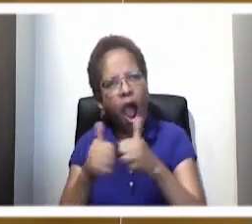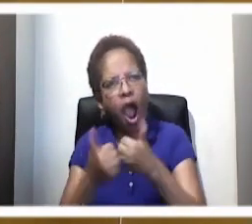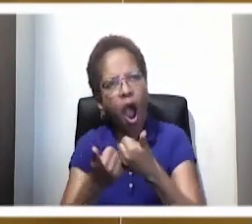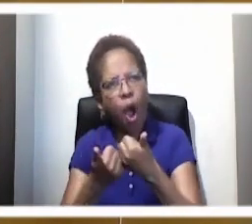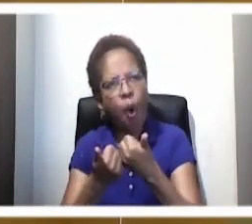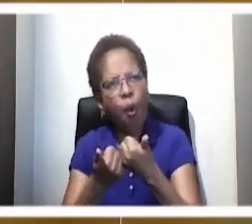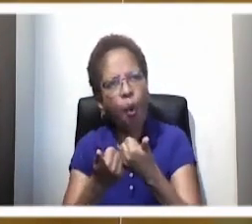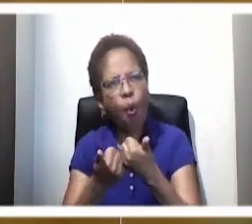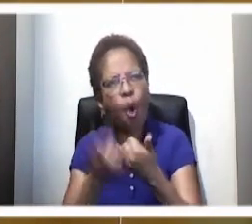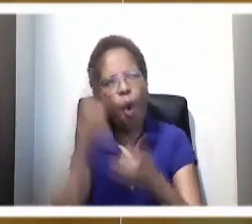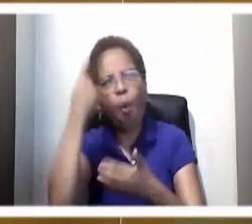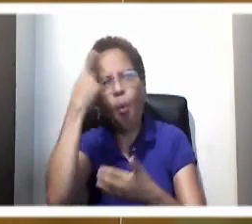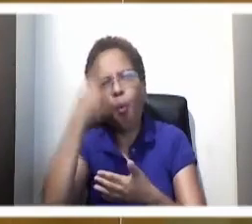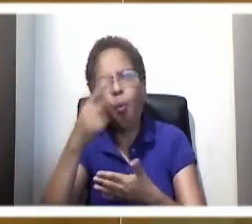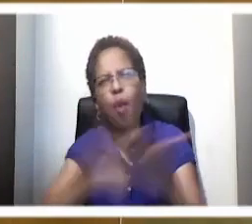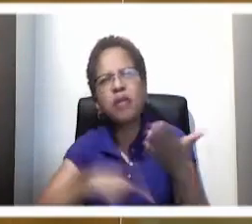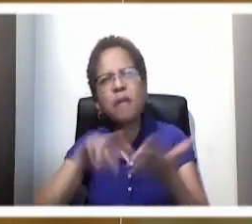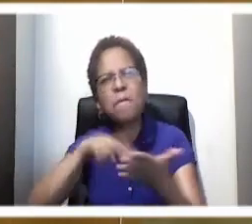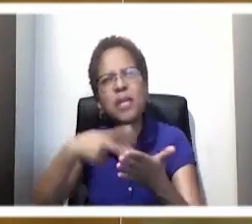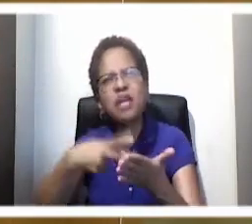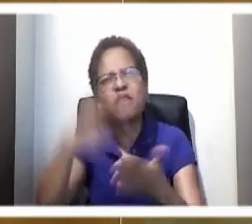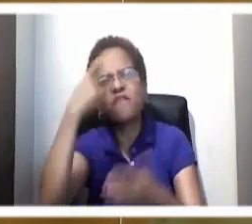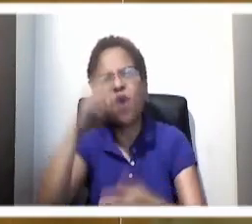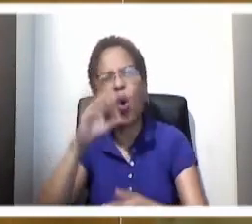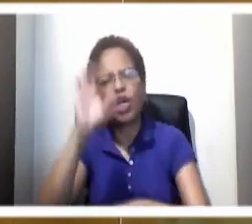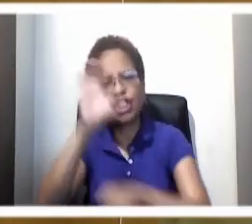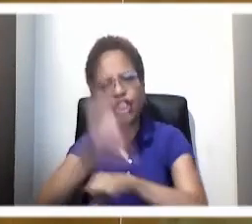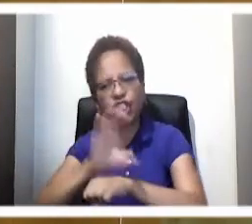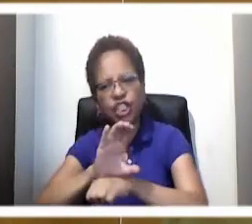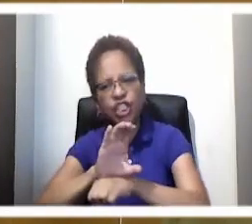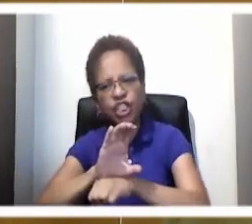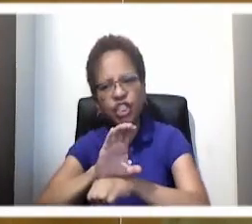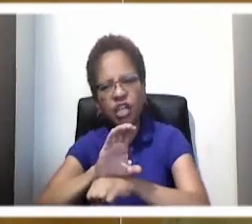our COVID-19 moments of life?